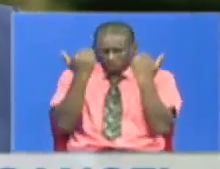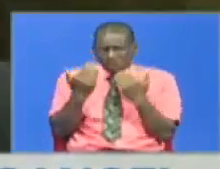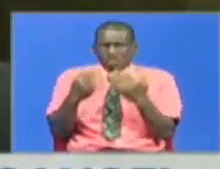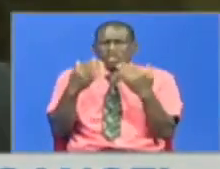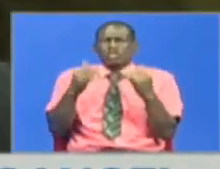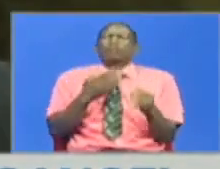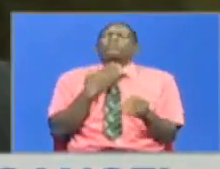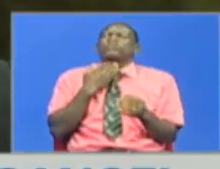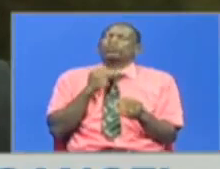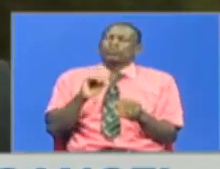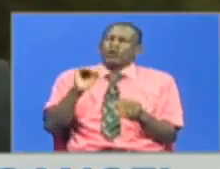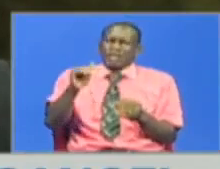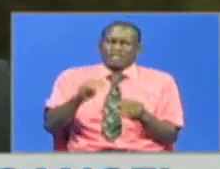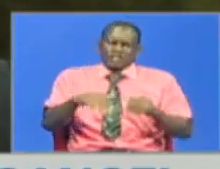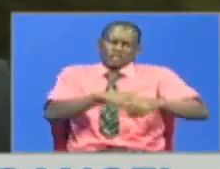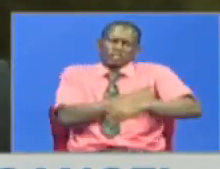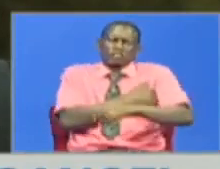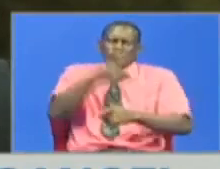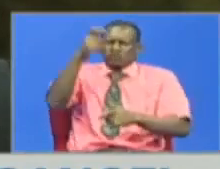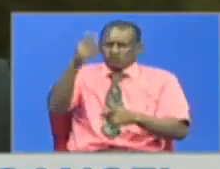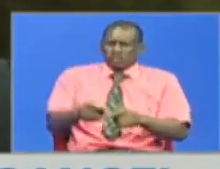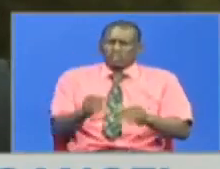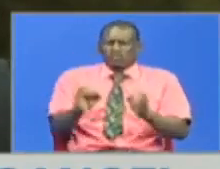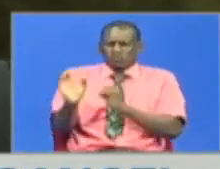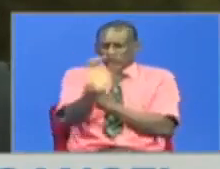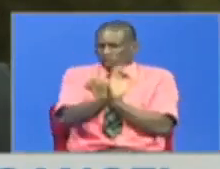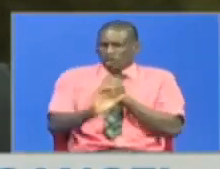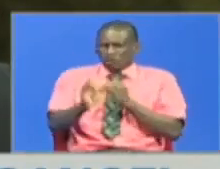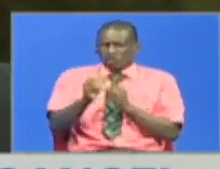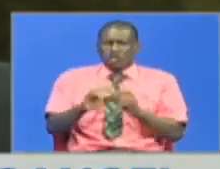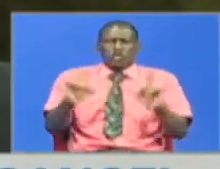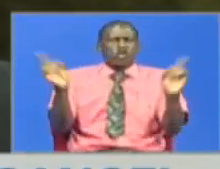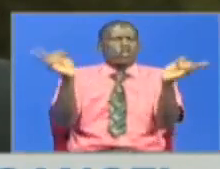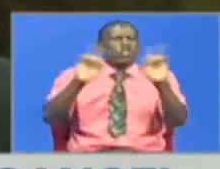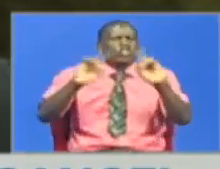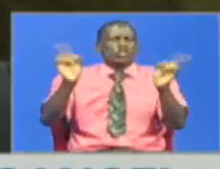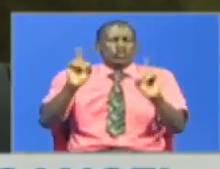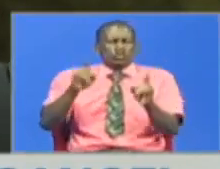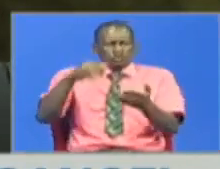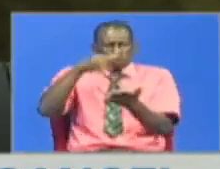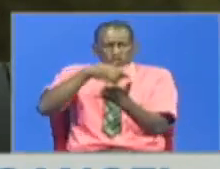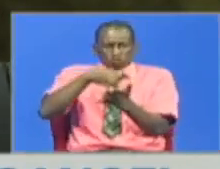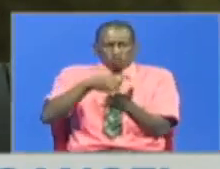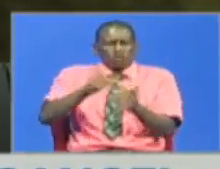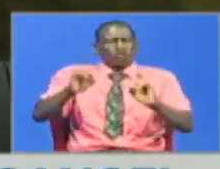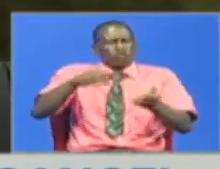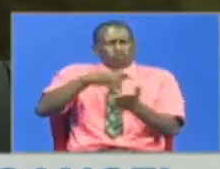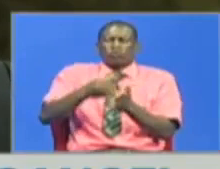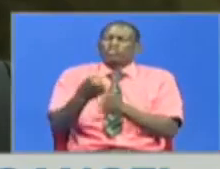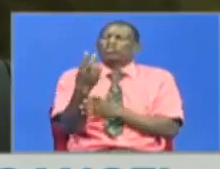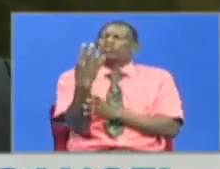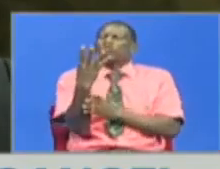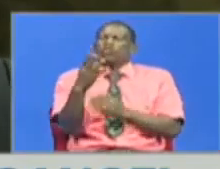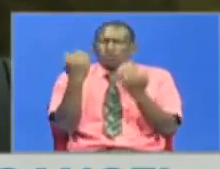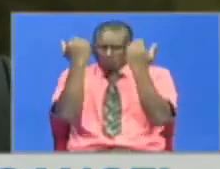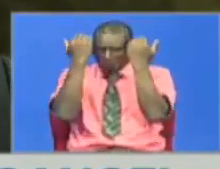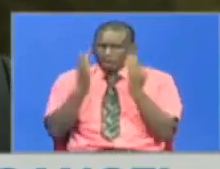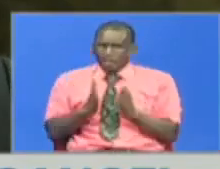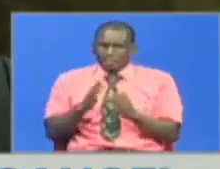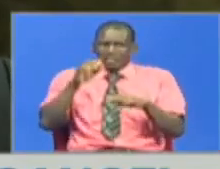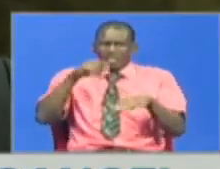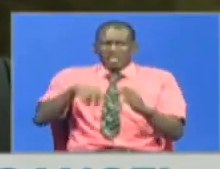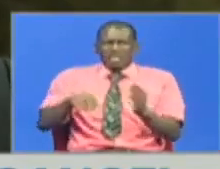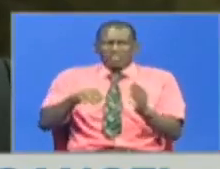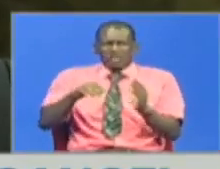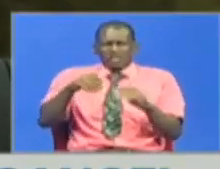want to call upon the Chief Justice of the Republic of Kenya not to include the 24 advocates in the role